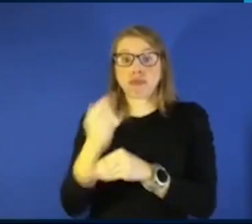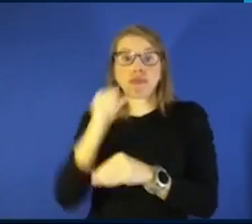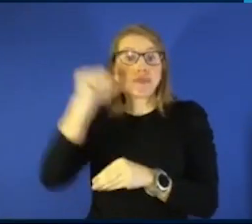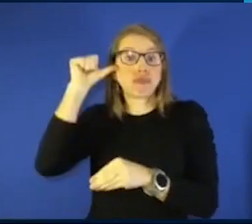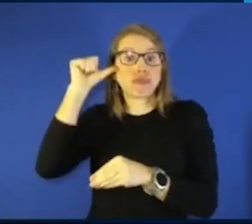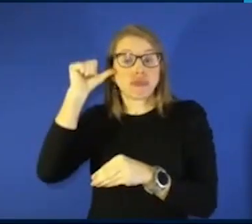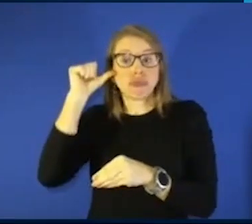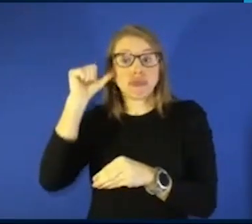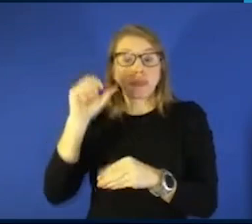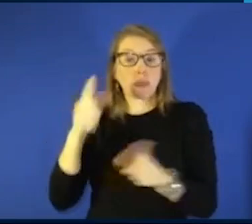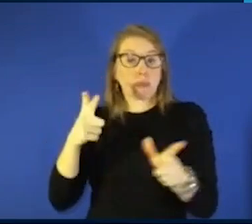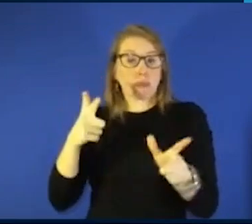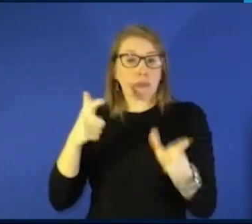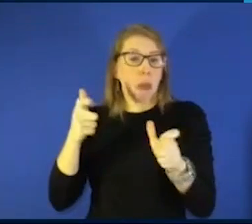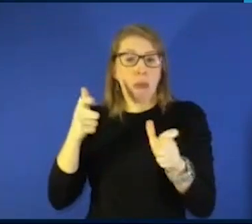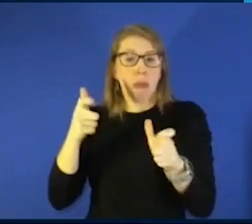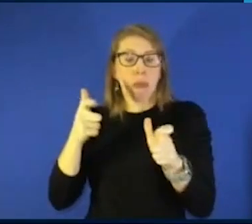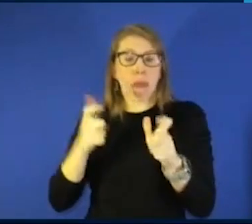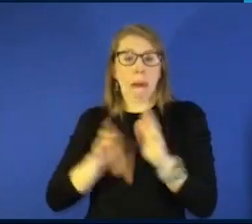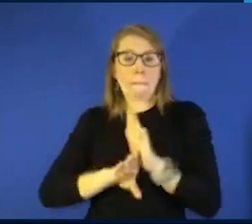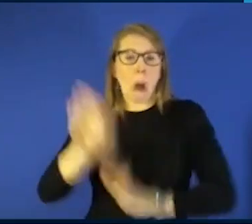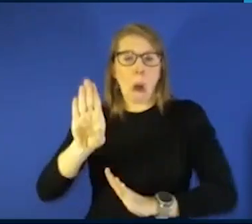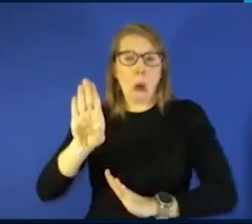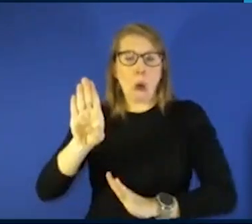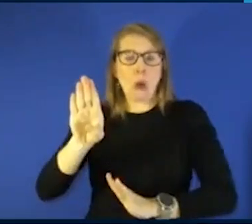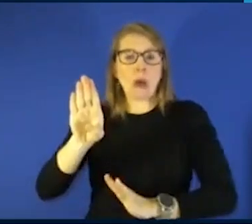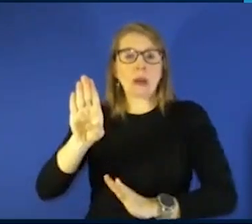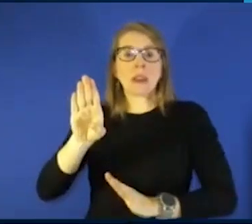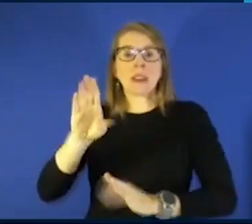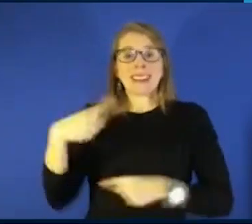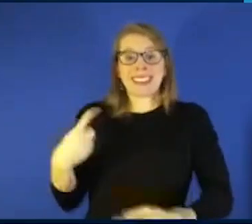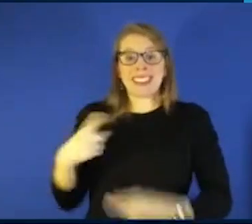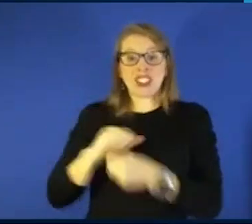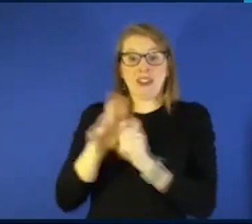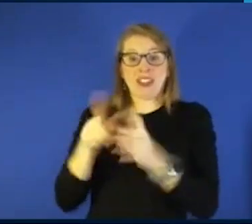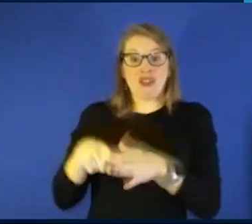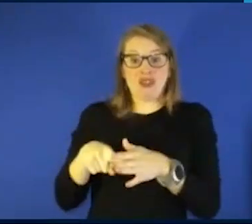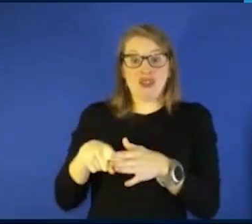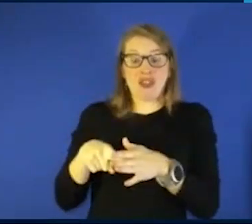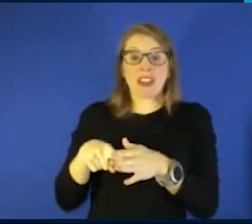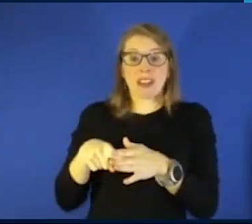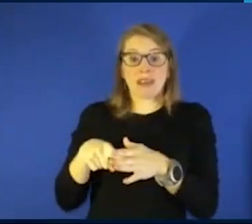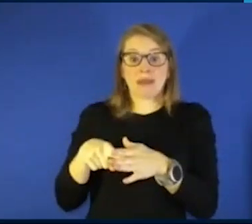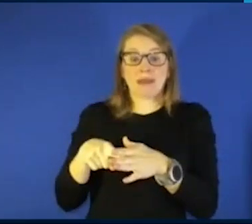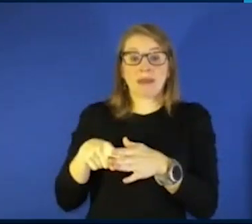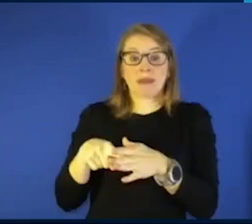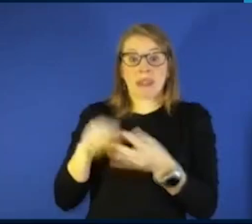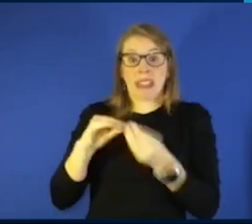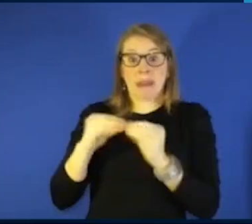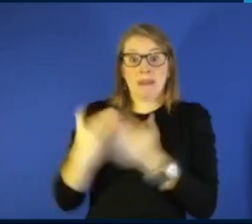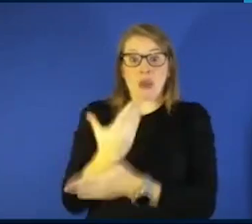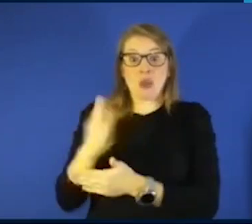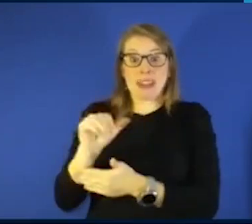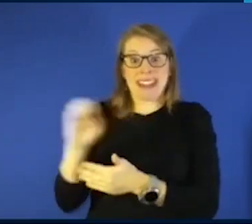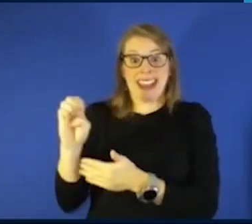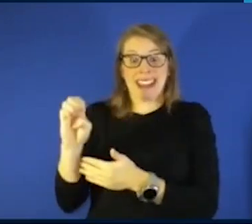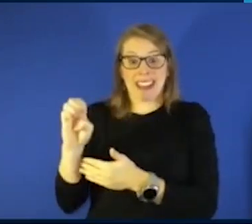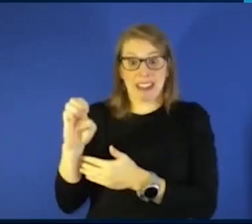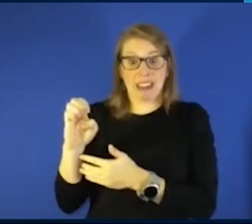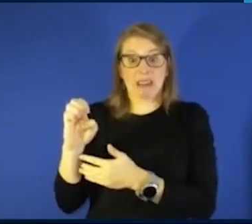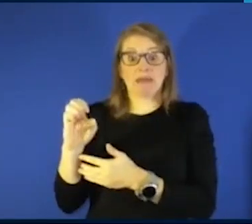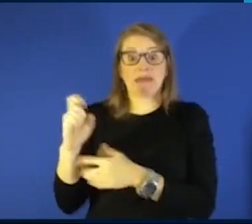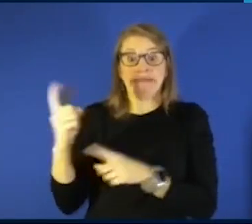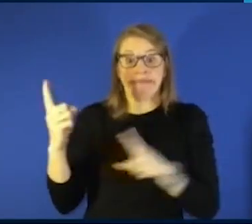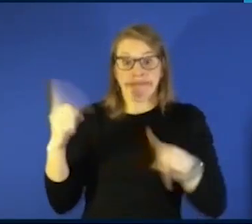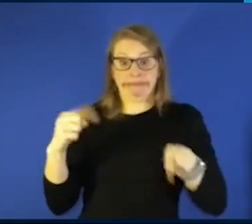most rapid escalation since COVID started in the number of new cases coming in. So, we